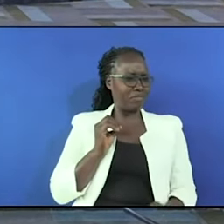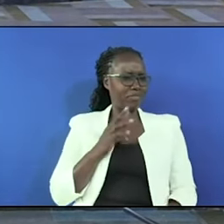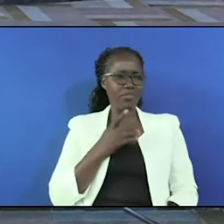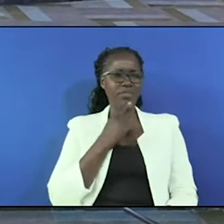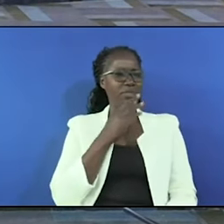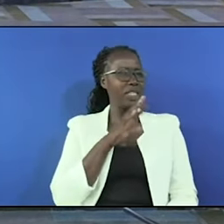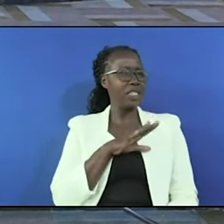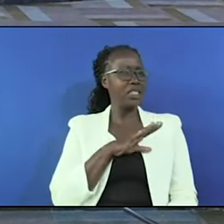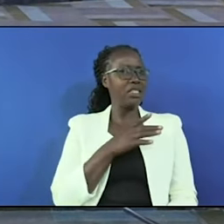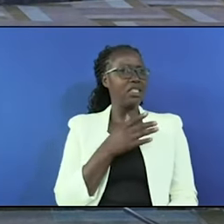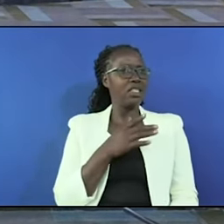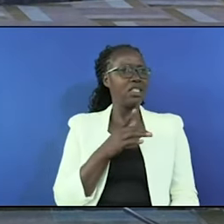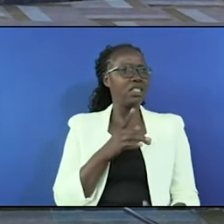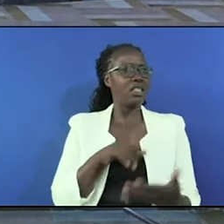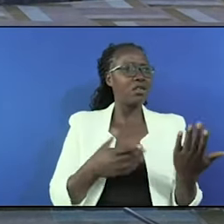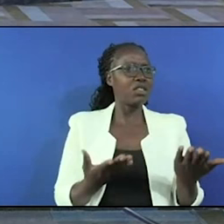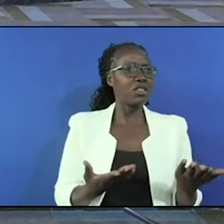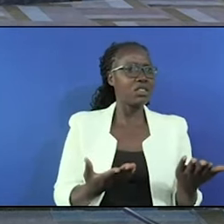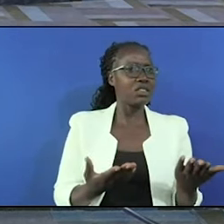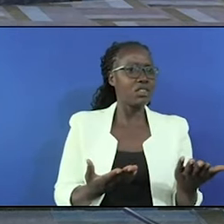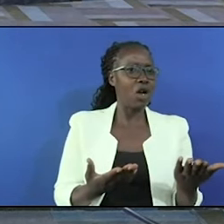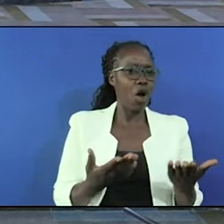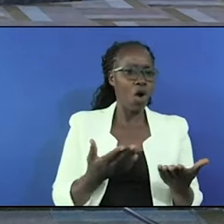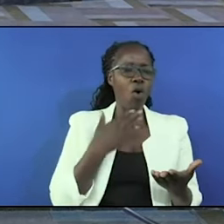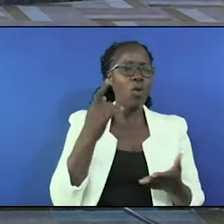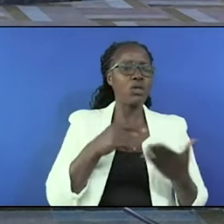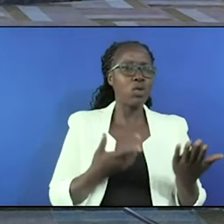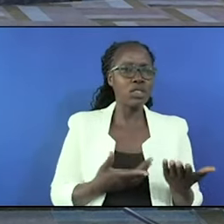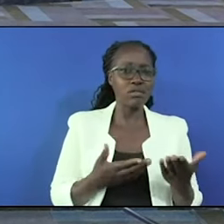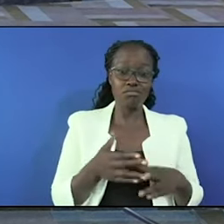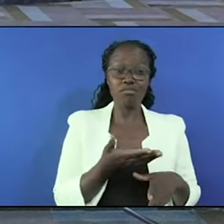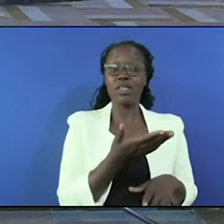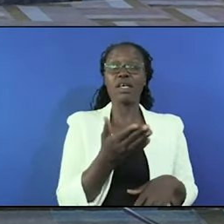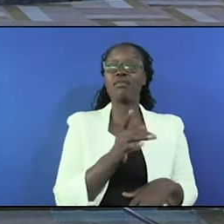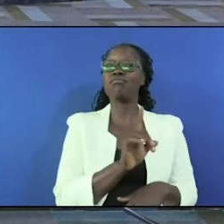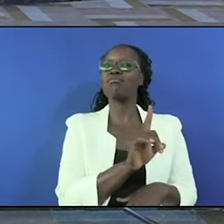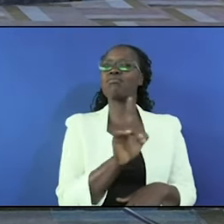oh. And what is she going to do up there?